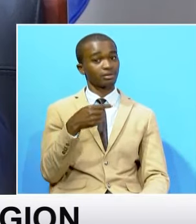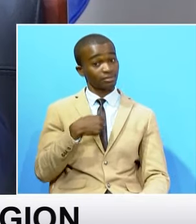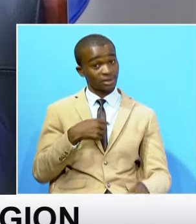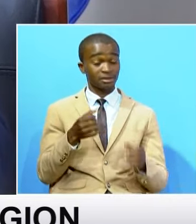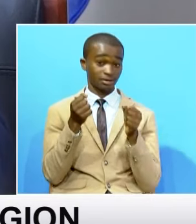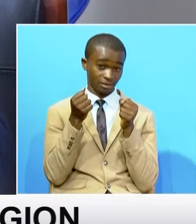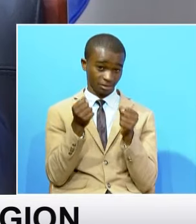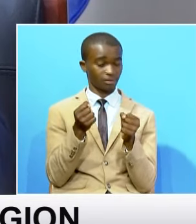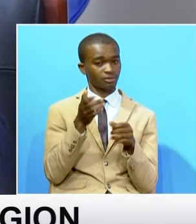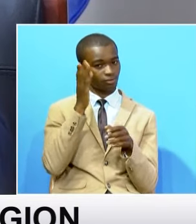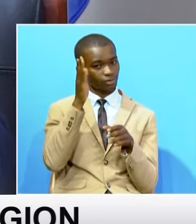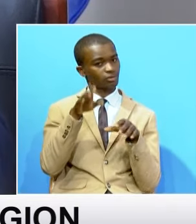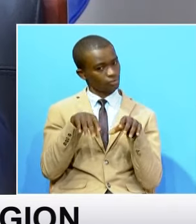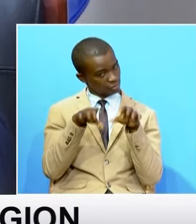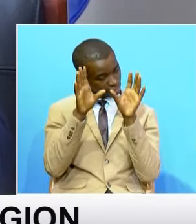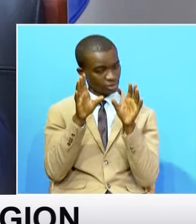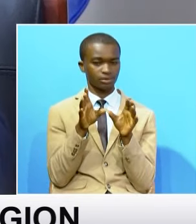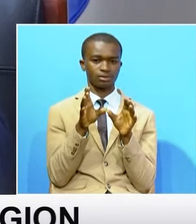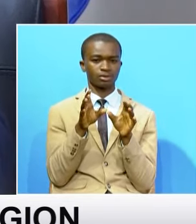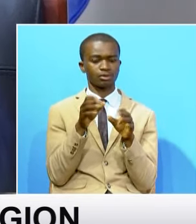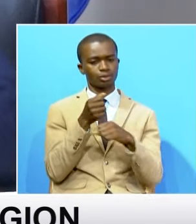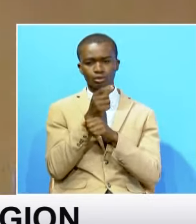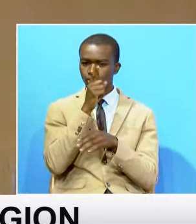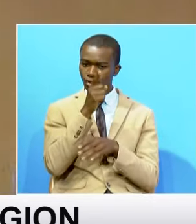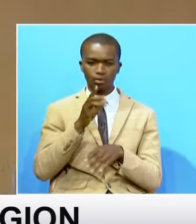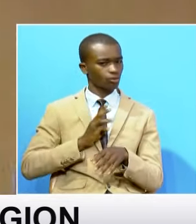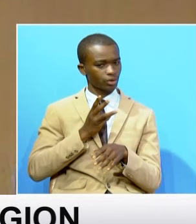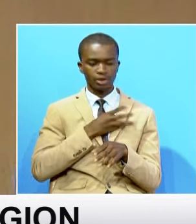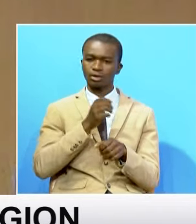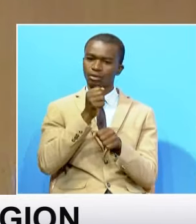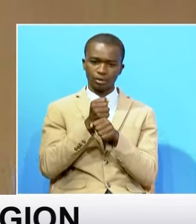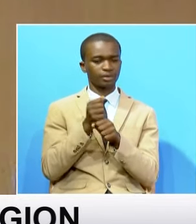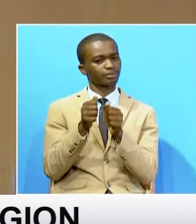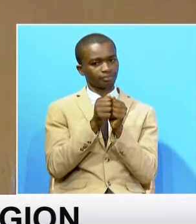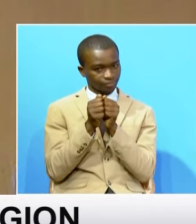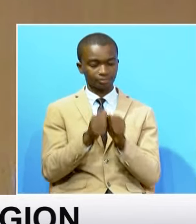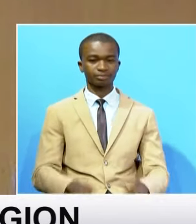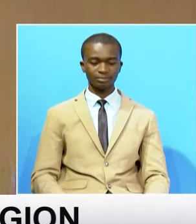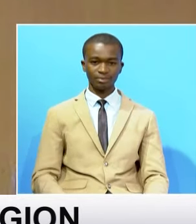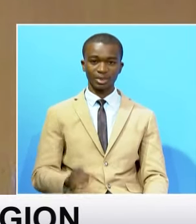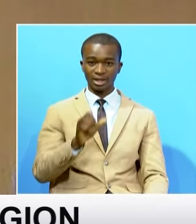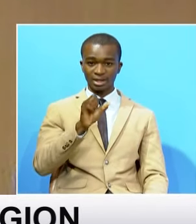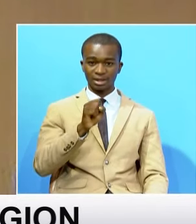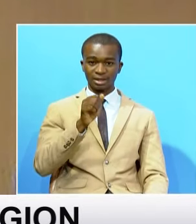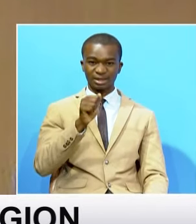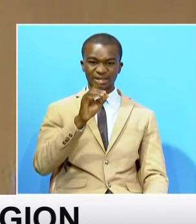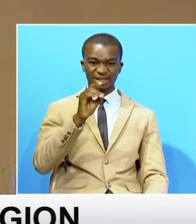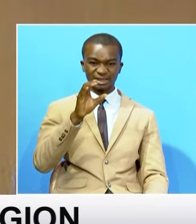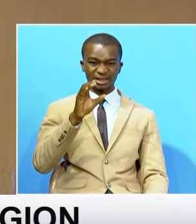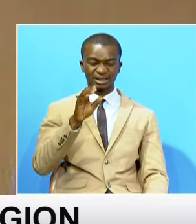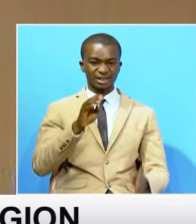you will continue to steer the organ to greater heights. Meanwhile, SADC Executive Secretary Elias